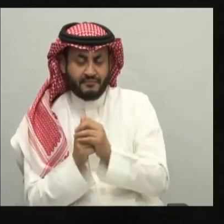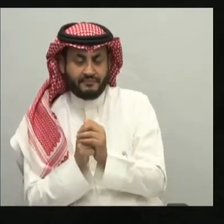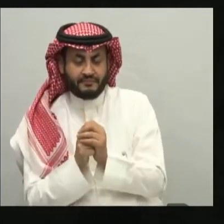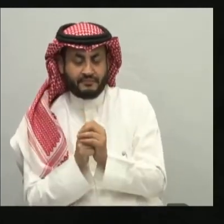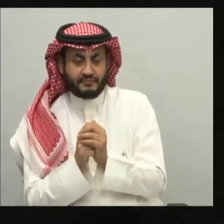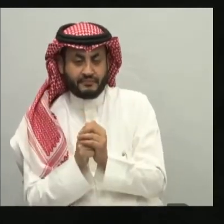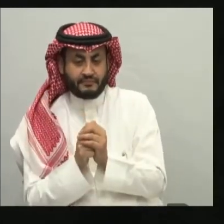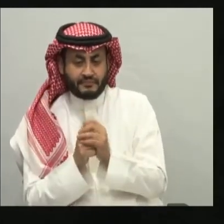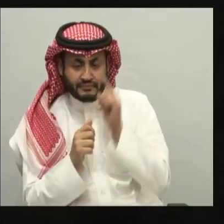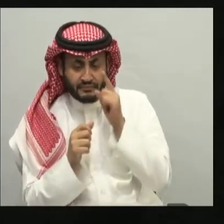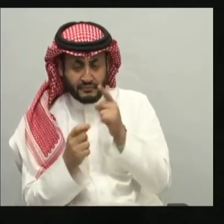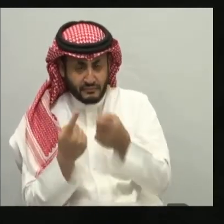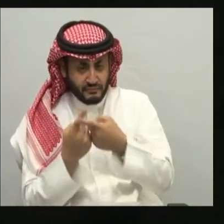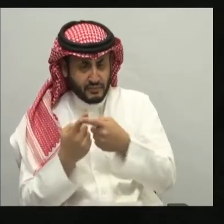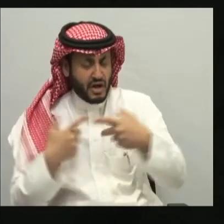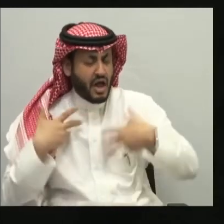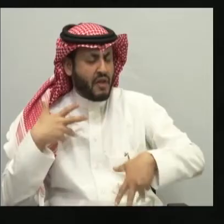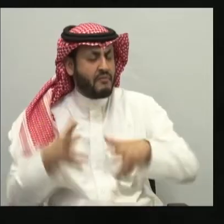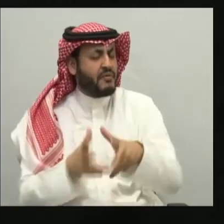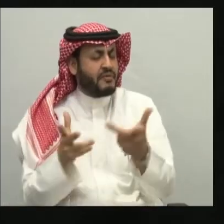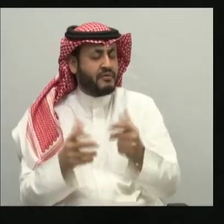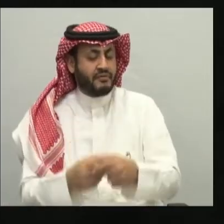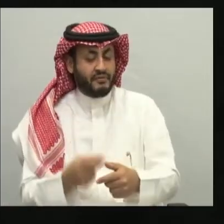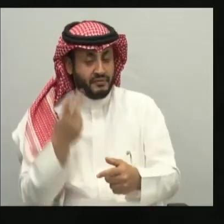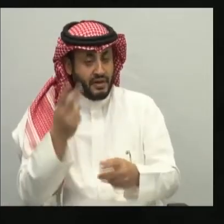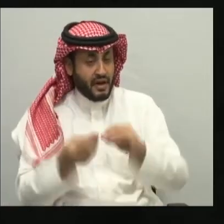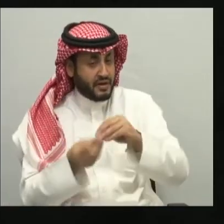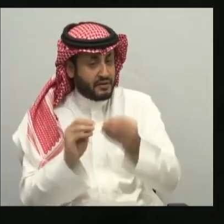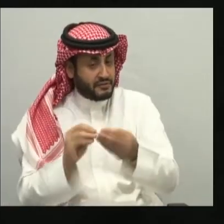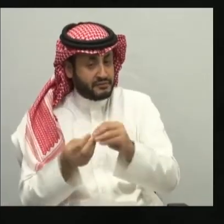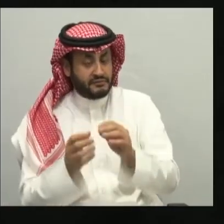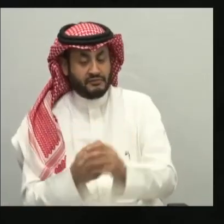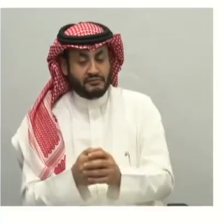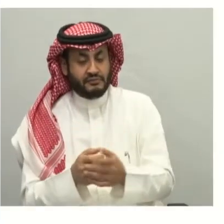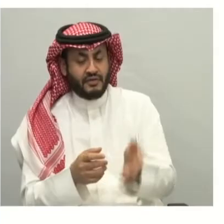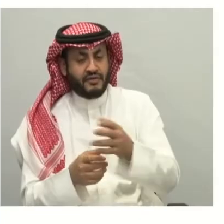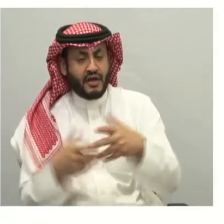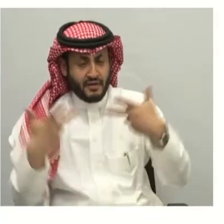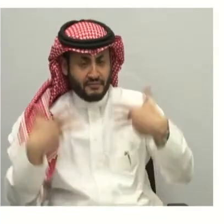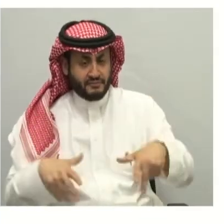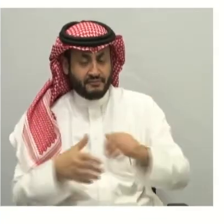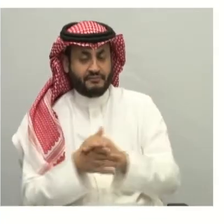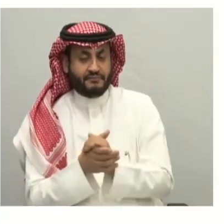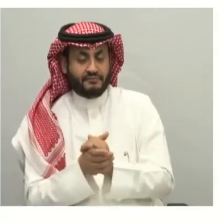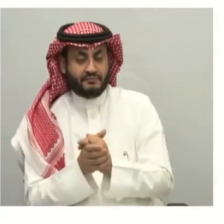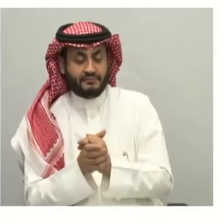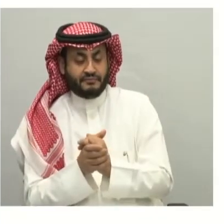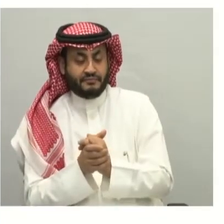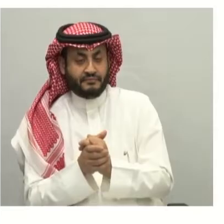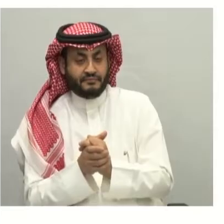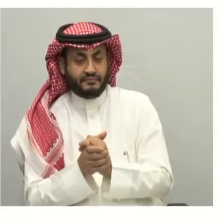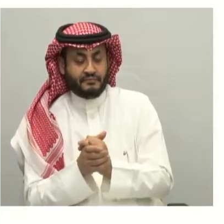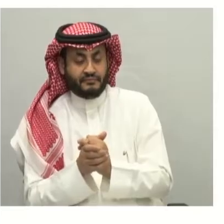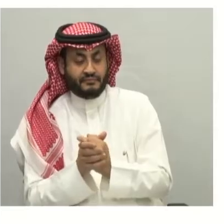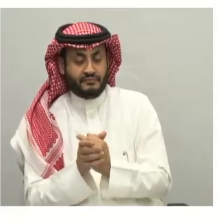to know what kind of clothes he's going to buy and also the colors of these clothes and the style. So let's listen